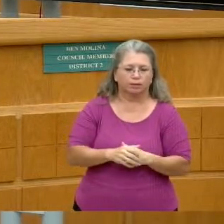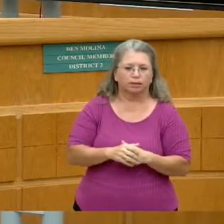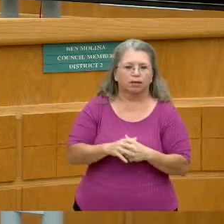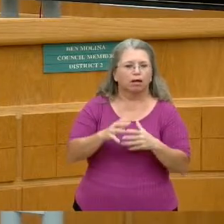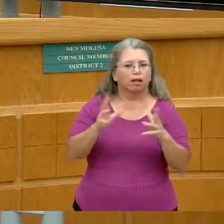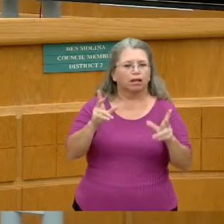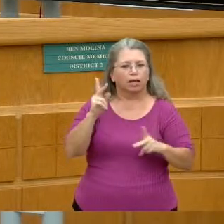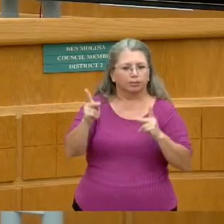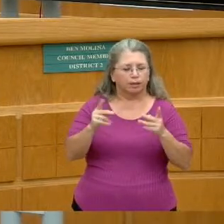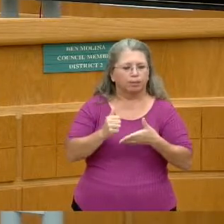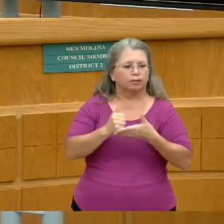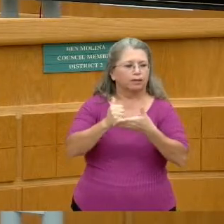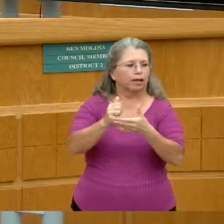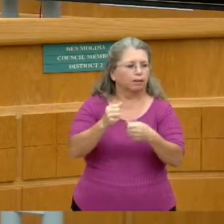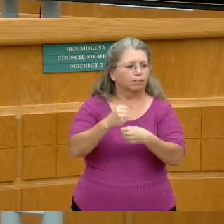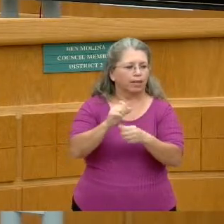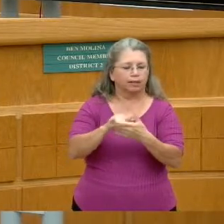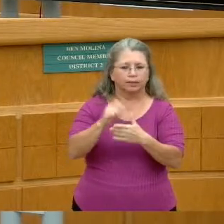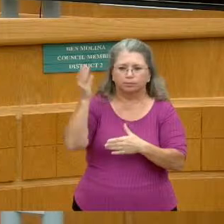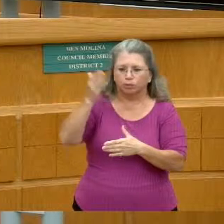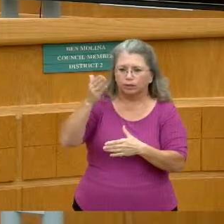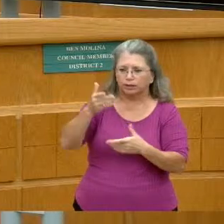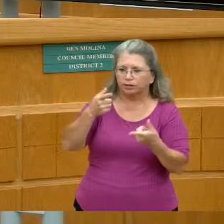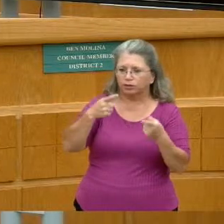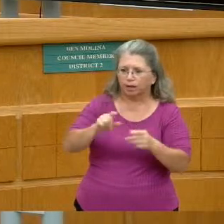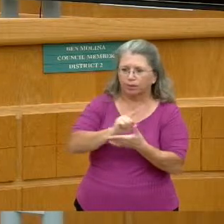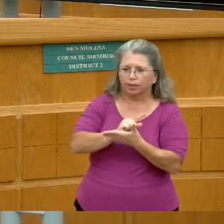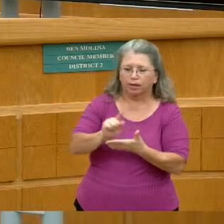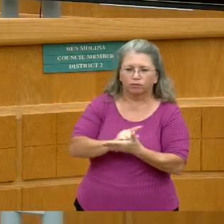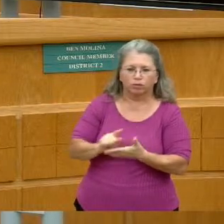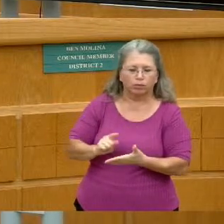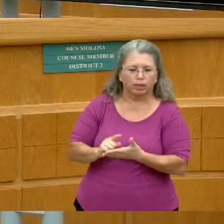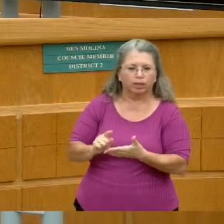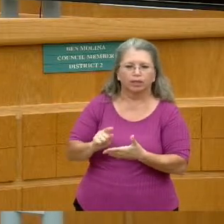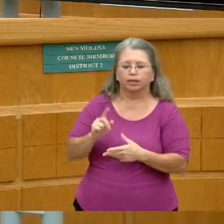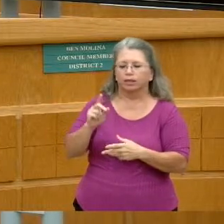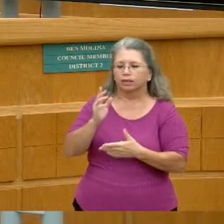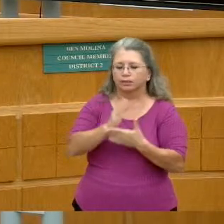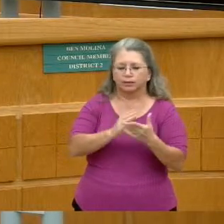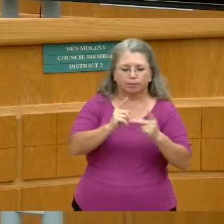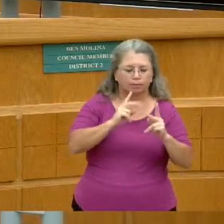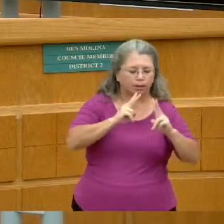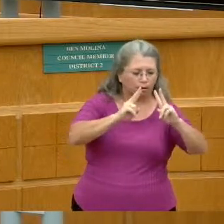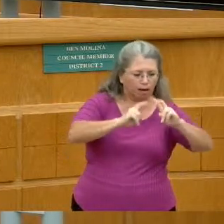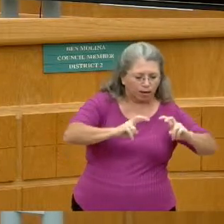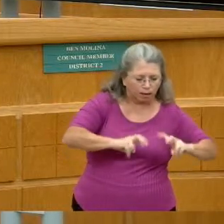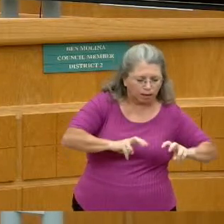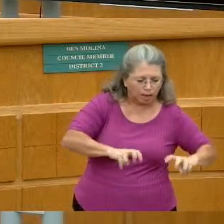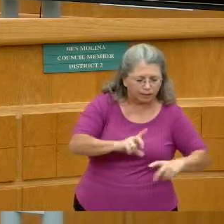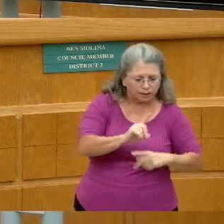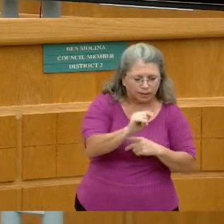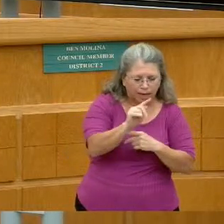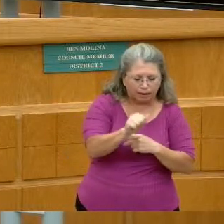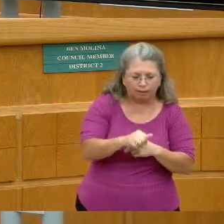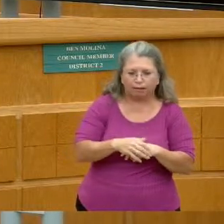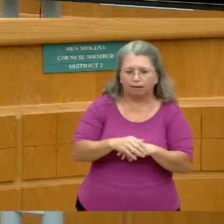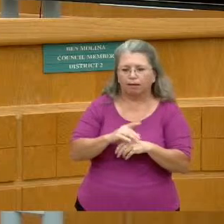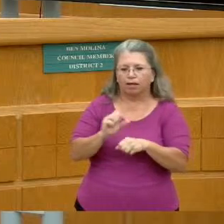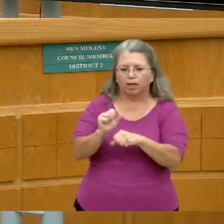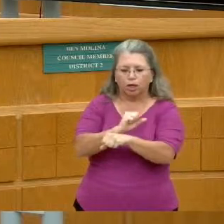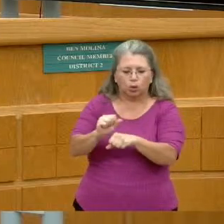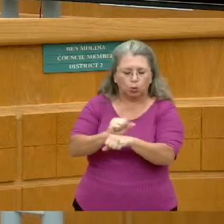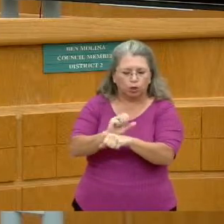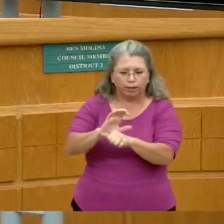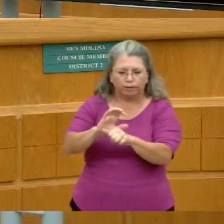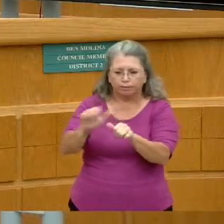that help to make these presentations happen every week that are analyzing data. We're working behind the scenes trying to make